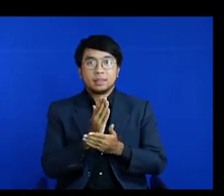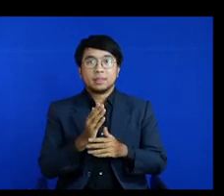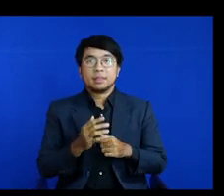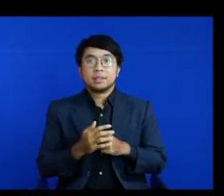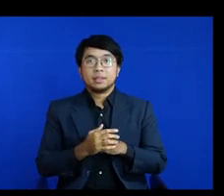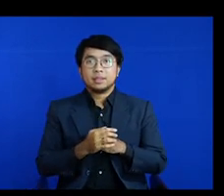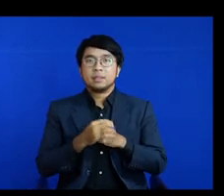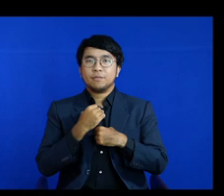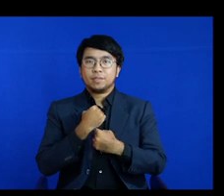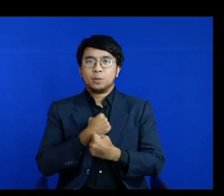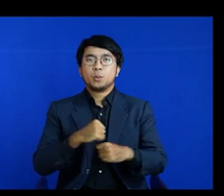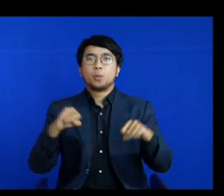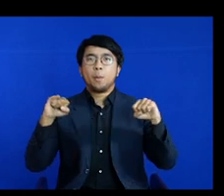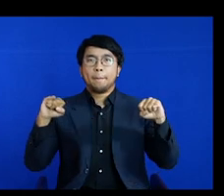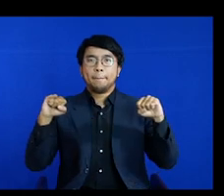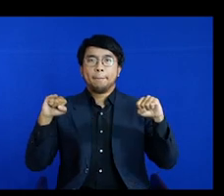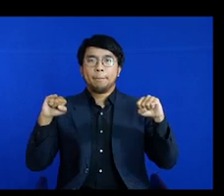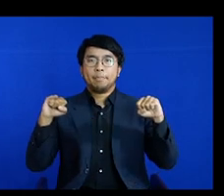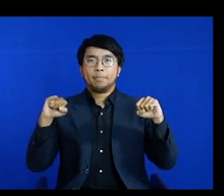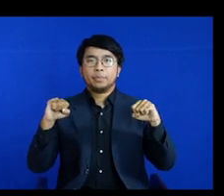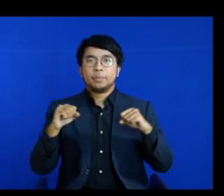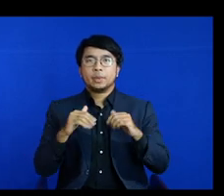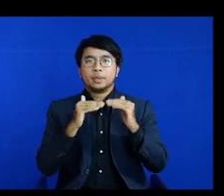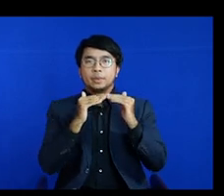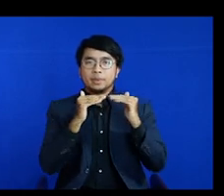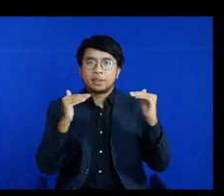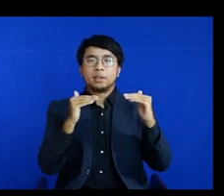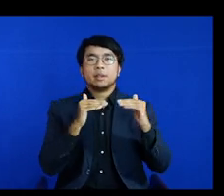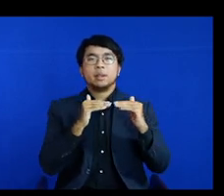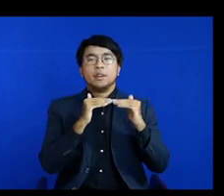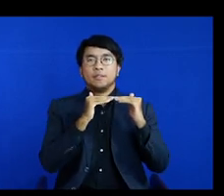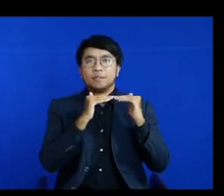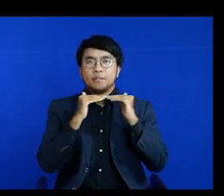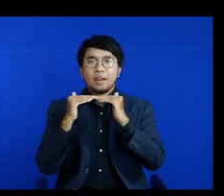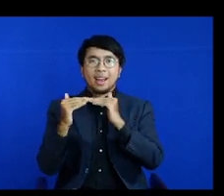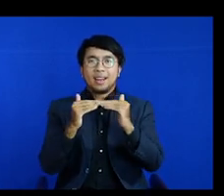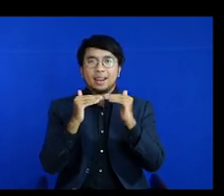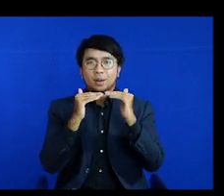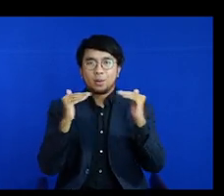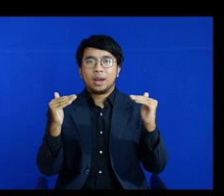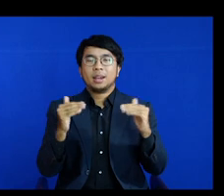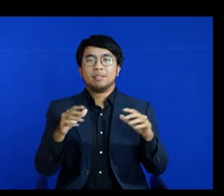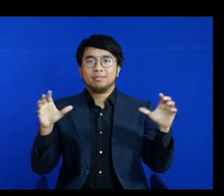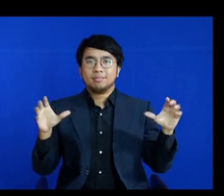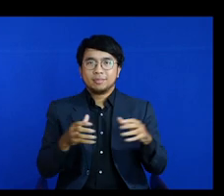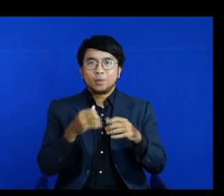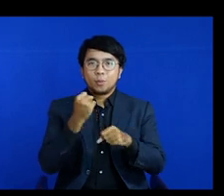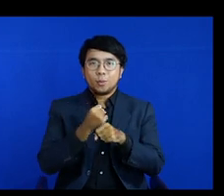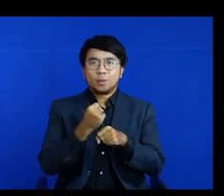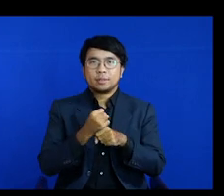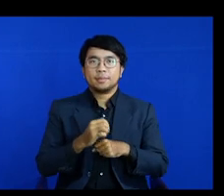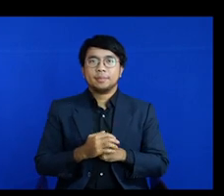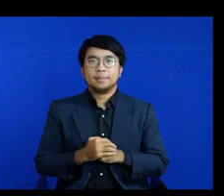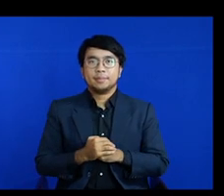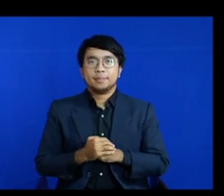all universally recognized human rights and fundamental freedoms are treated in a fair and equal